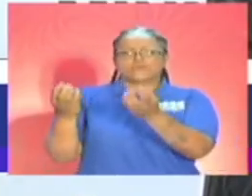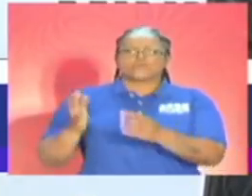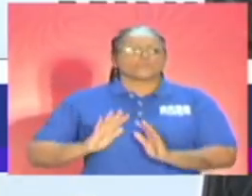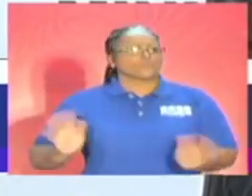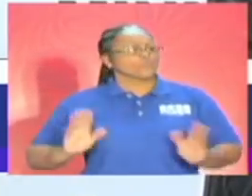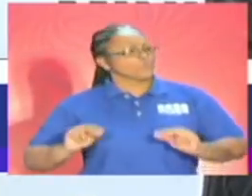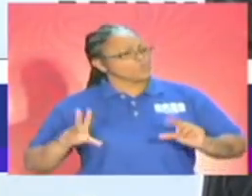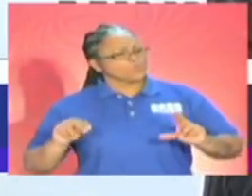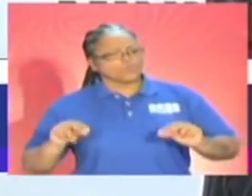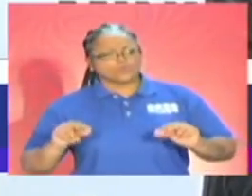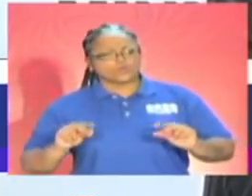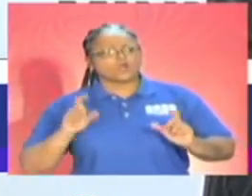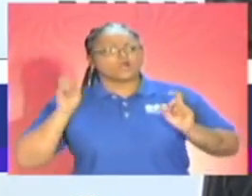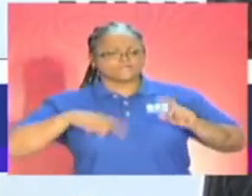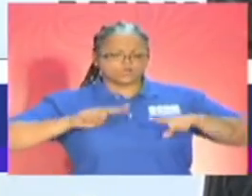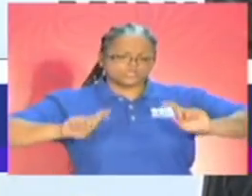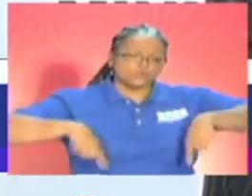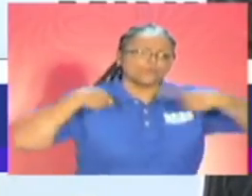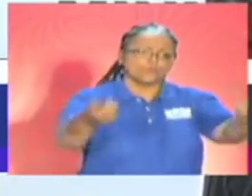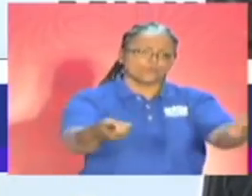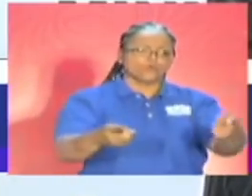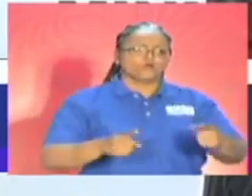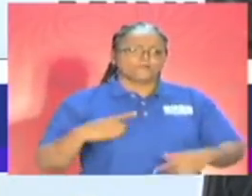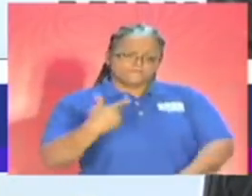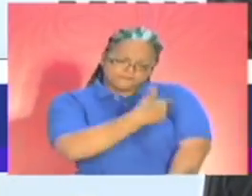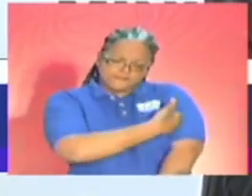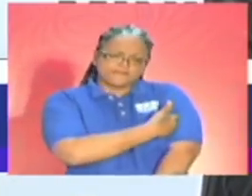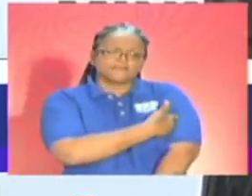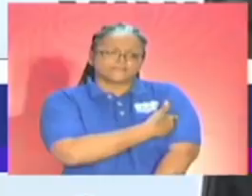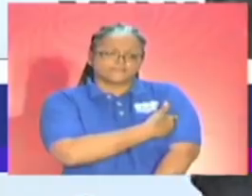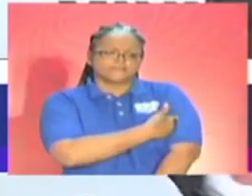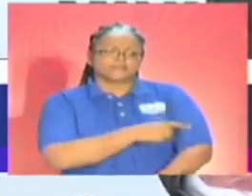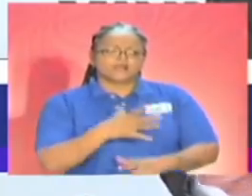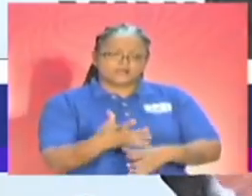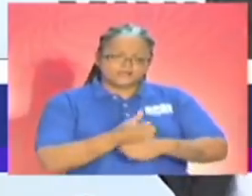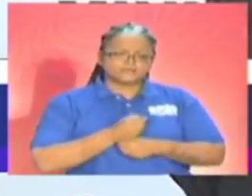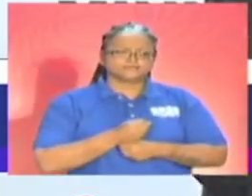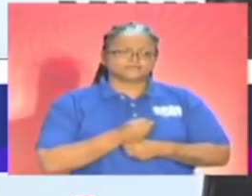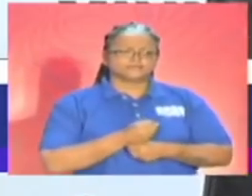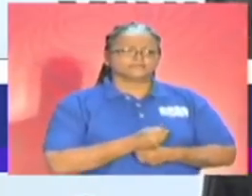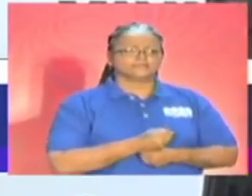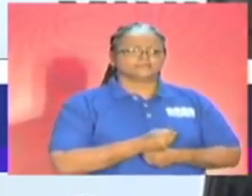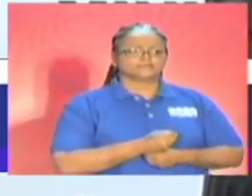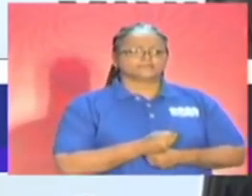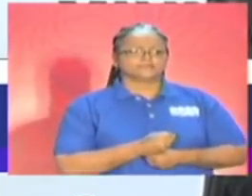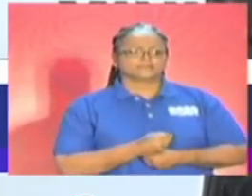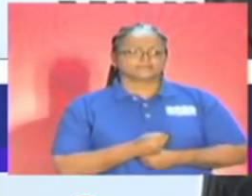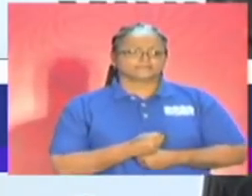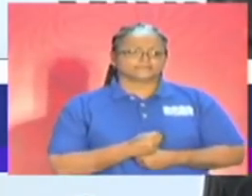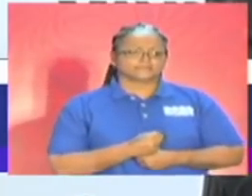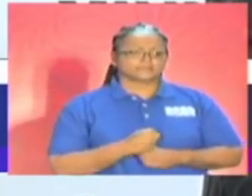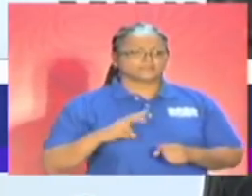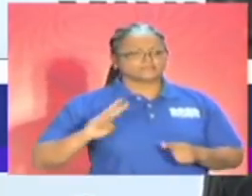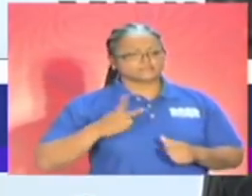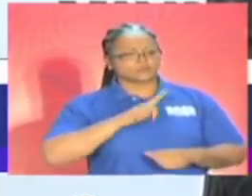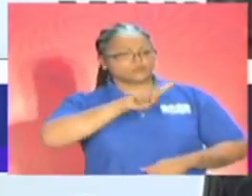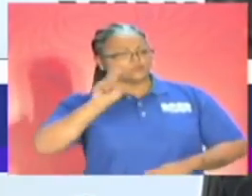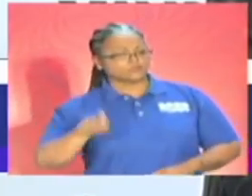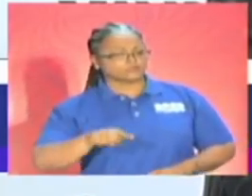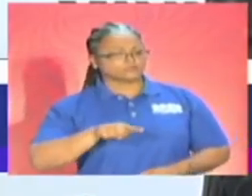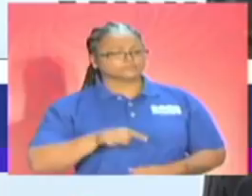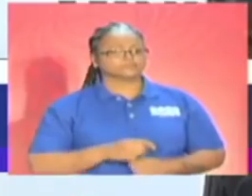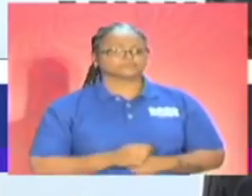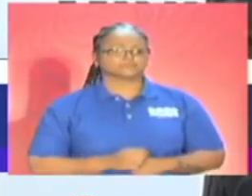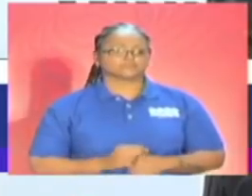protect ourselves and our loved ones at a personal level. So in terms of your second question related to Delta, I think we had a long discourse a couple of